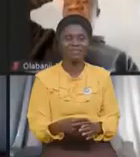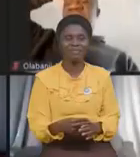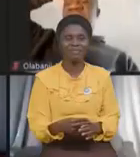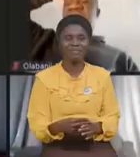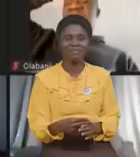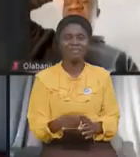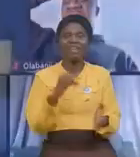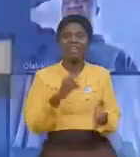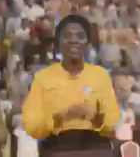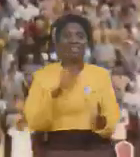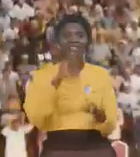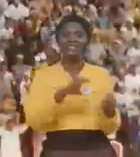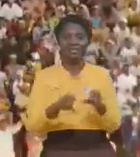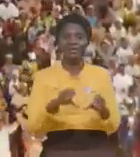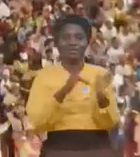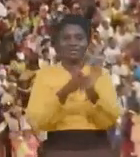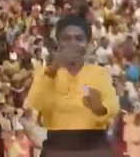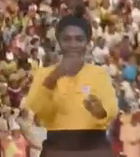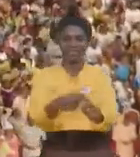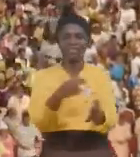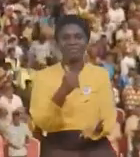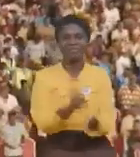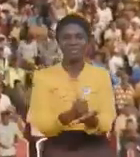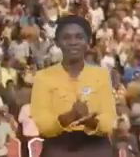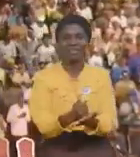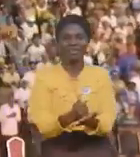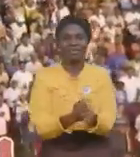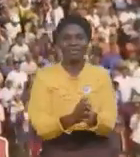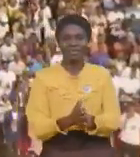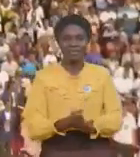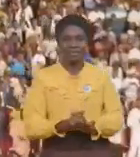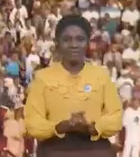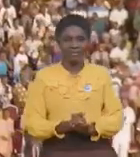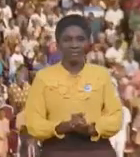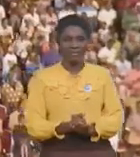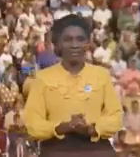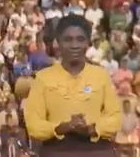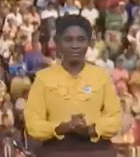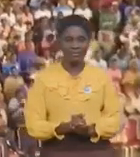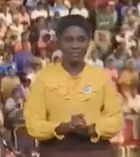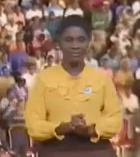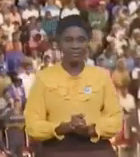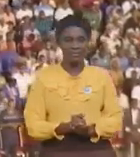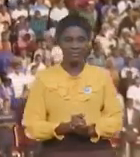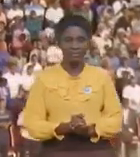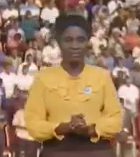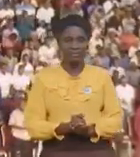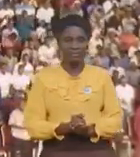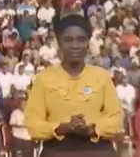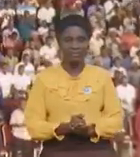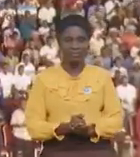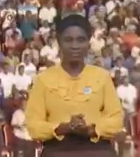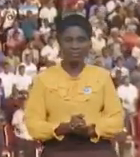It is done. We call on our national overseer in Ghana here to take over now.